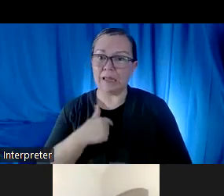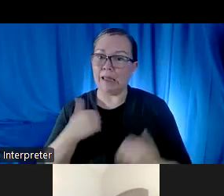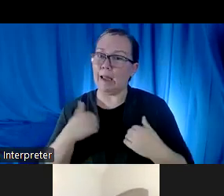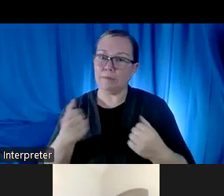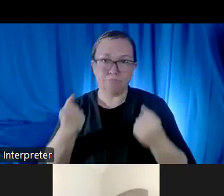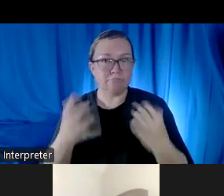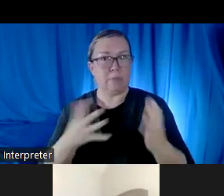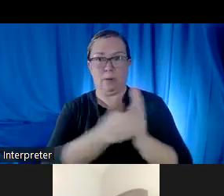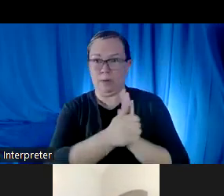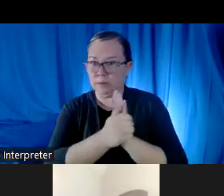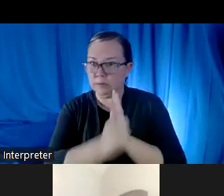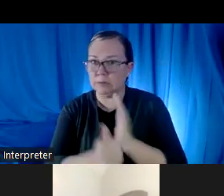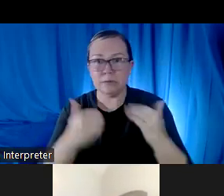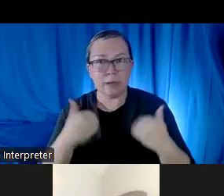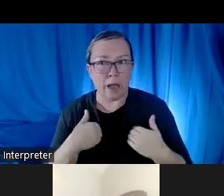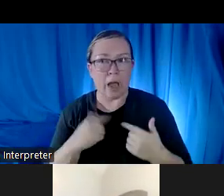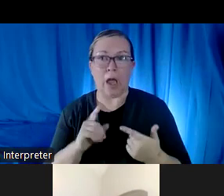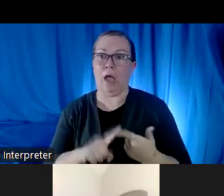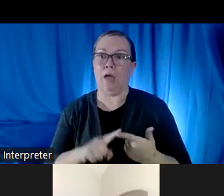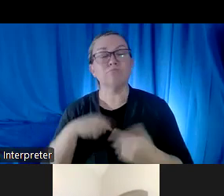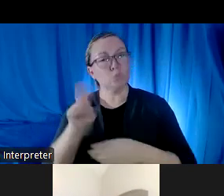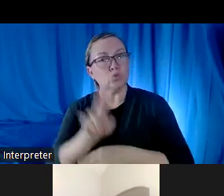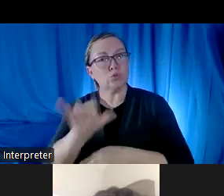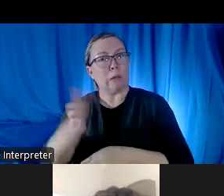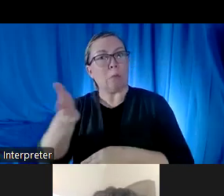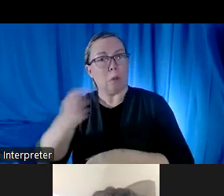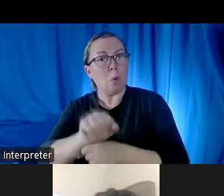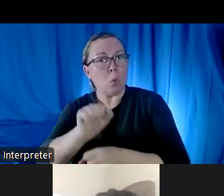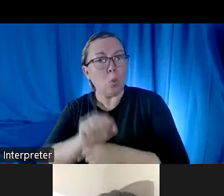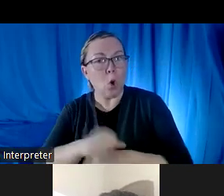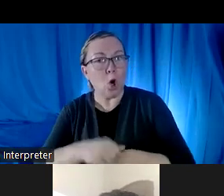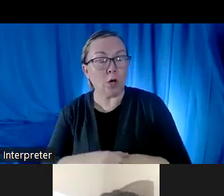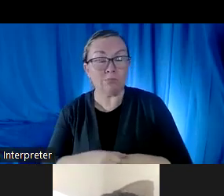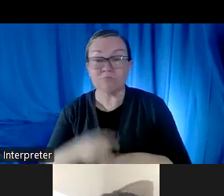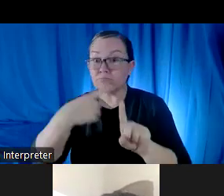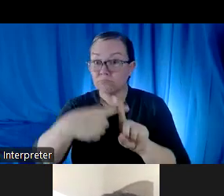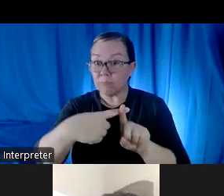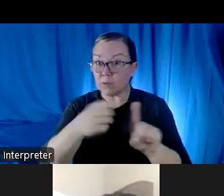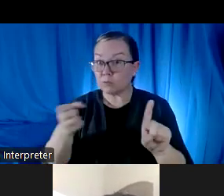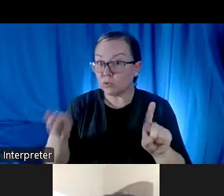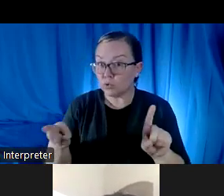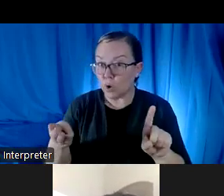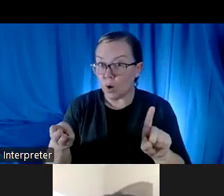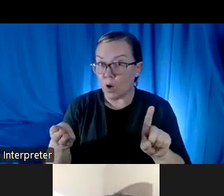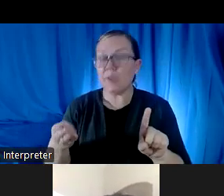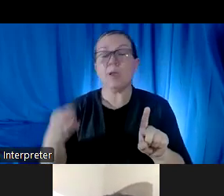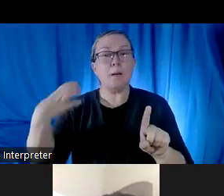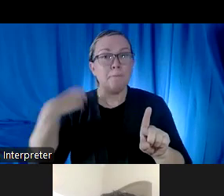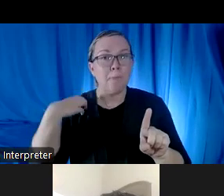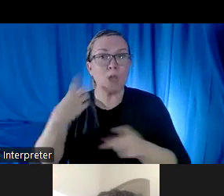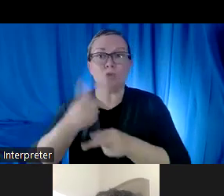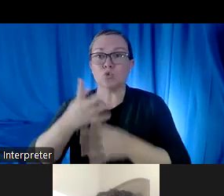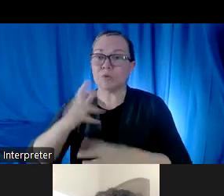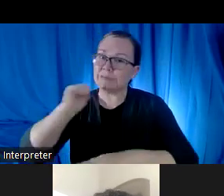skills and talents which I use. In addition to my job, my boss and supervisor have set goals for